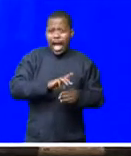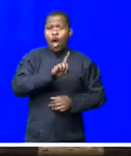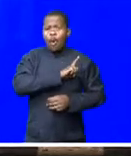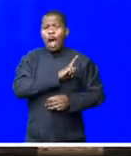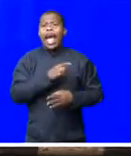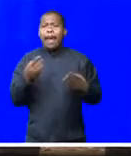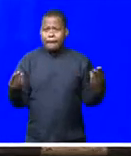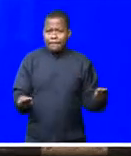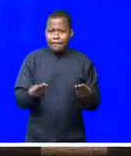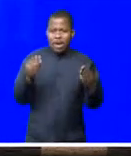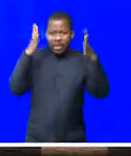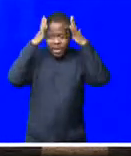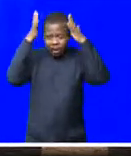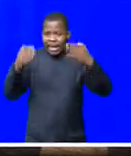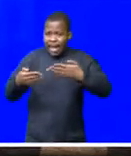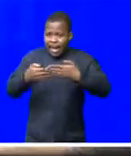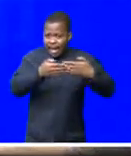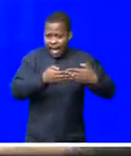kulabo labeswele ngempela.